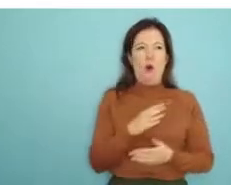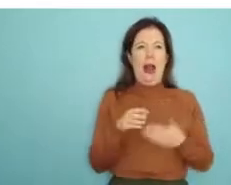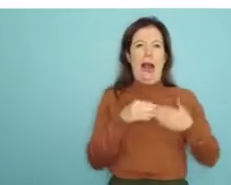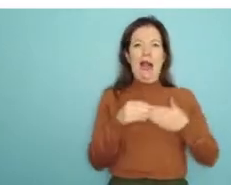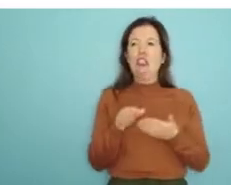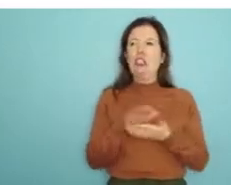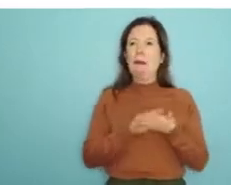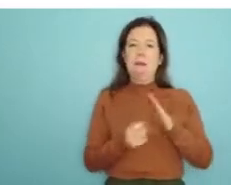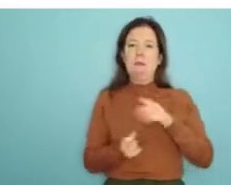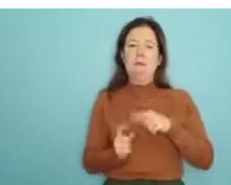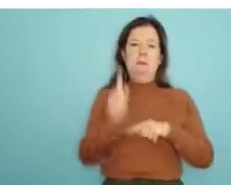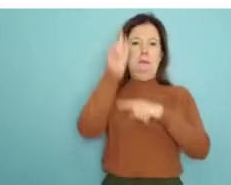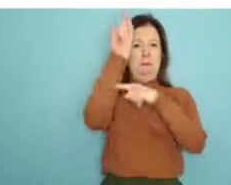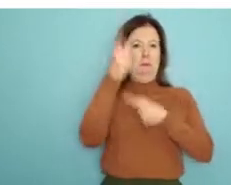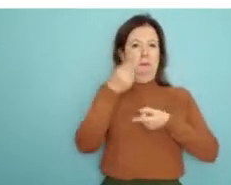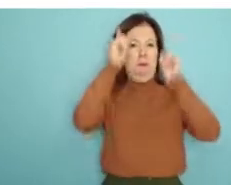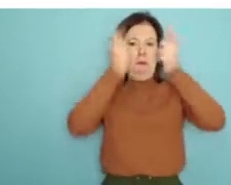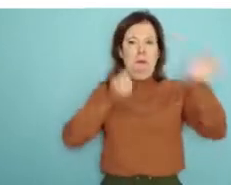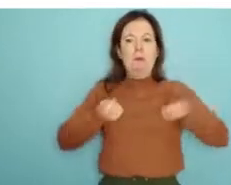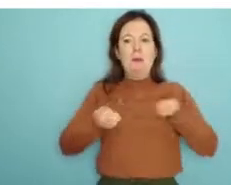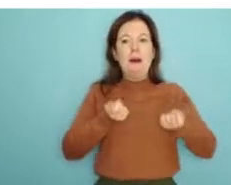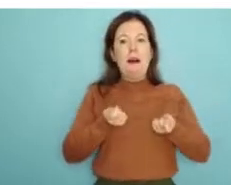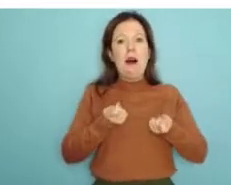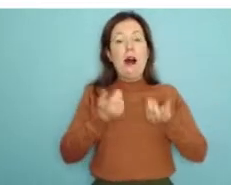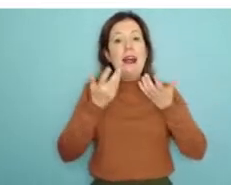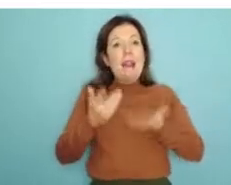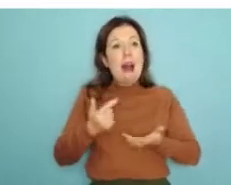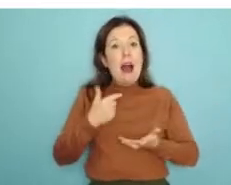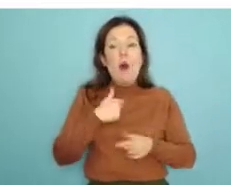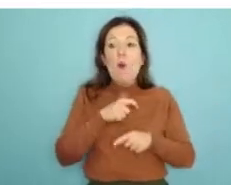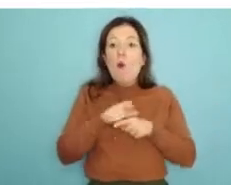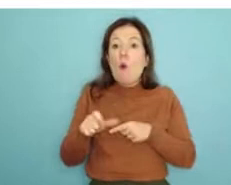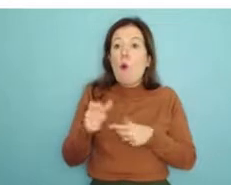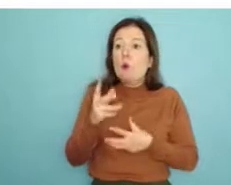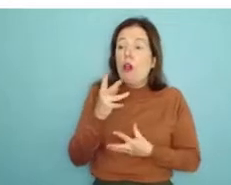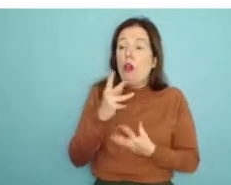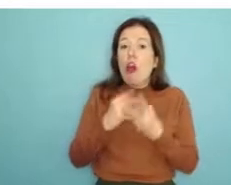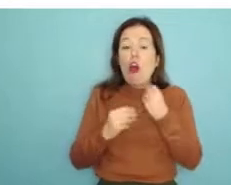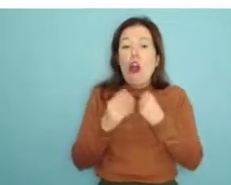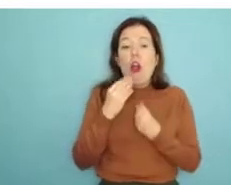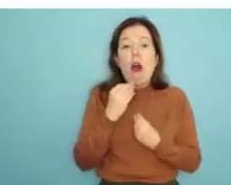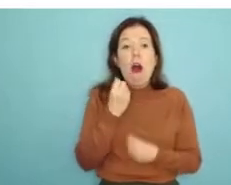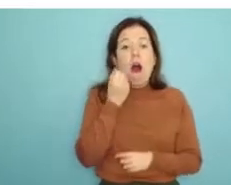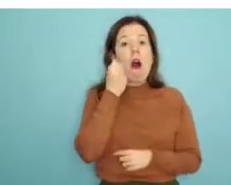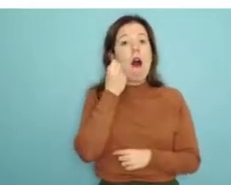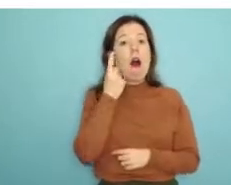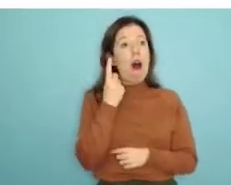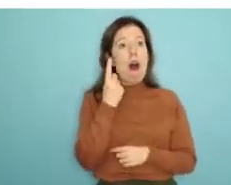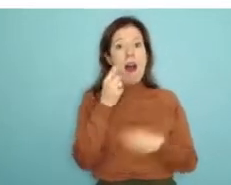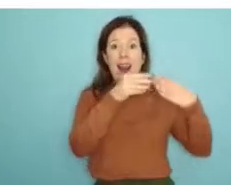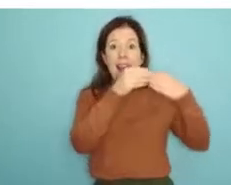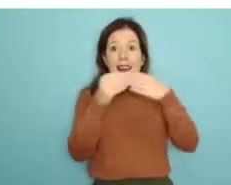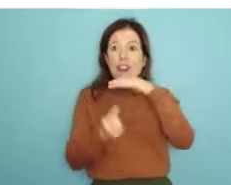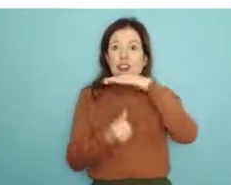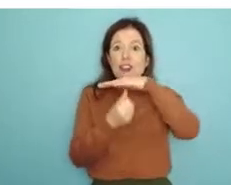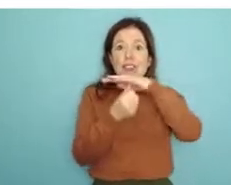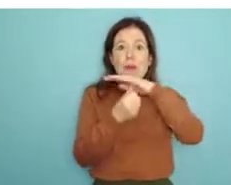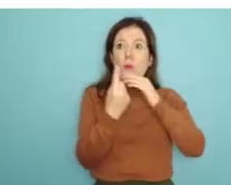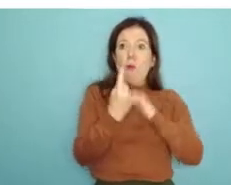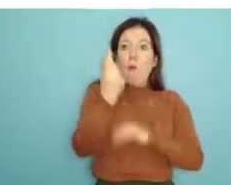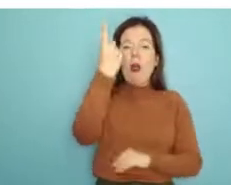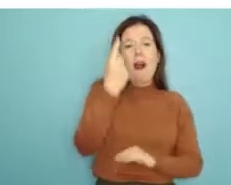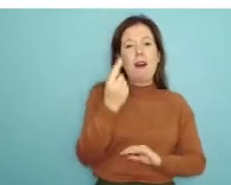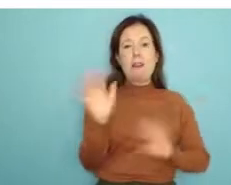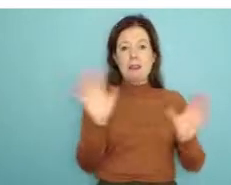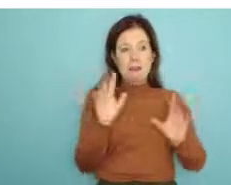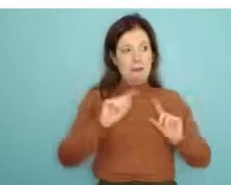organisation, whereas as I studied the course, I started to realise that it's also my responsibility to show leadership, to